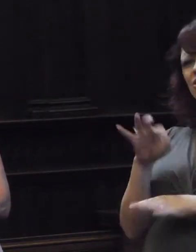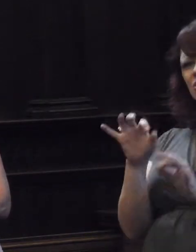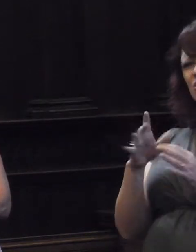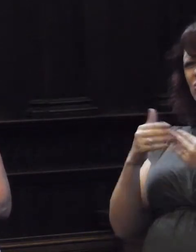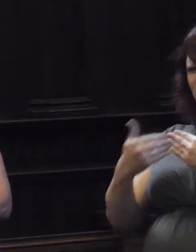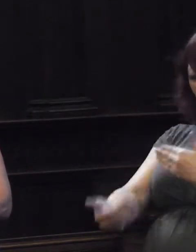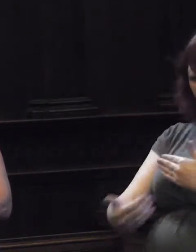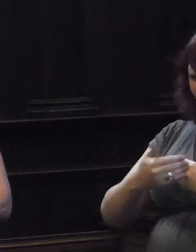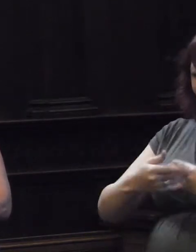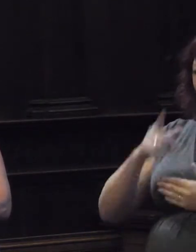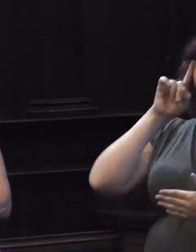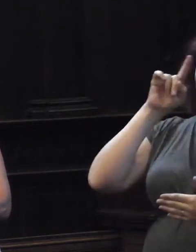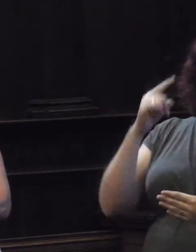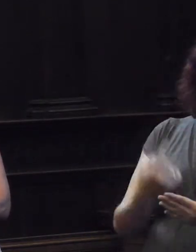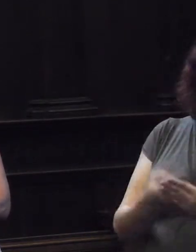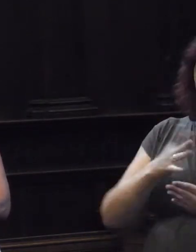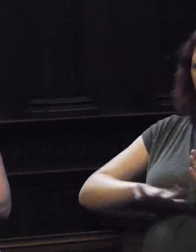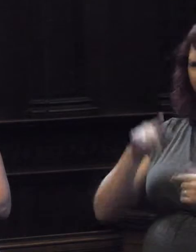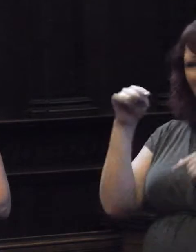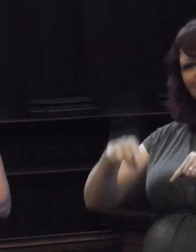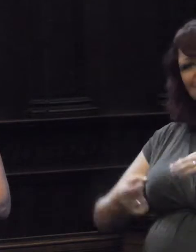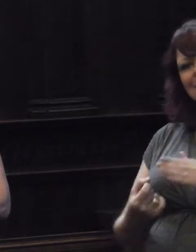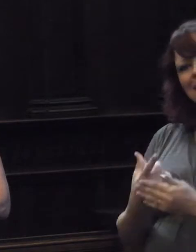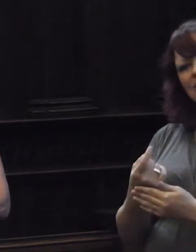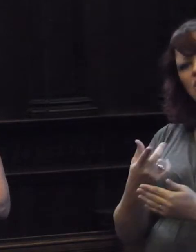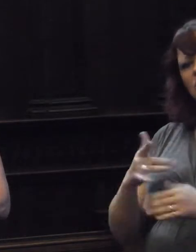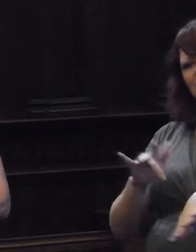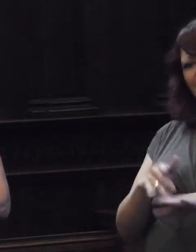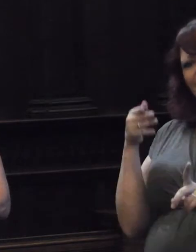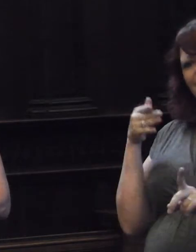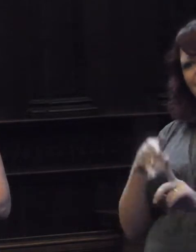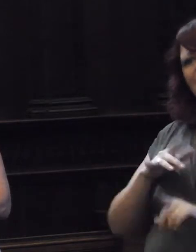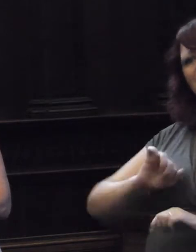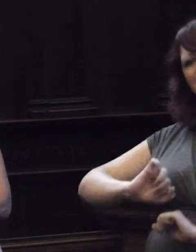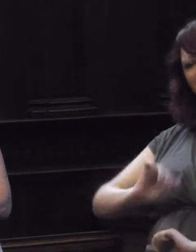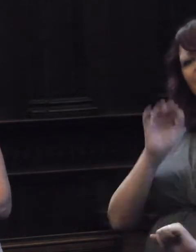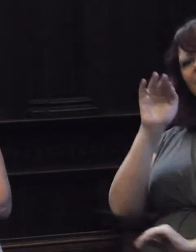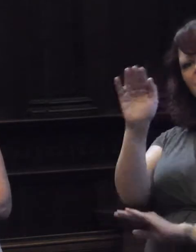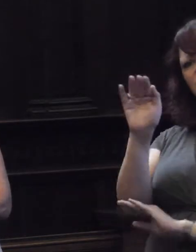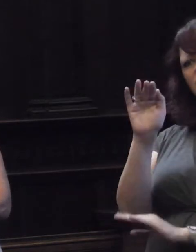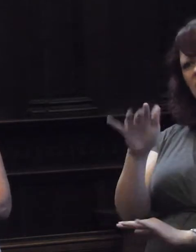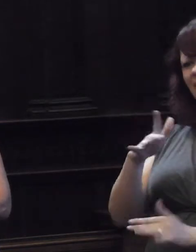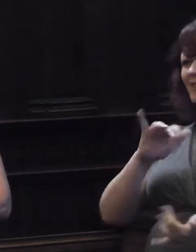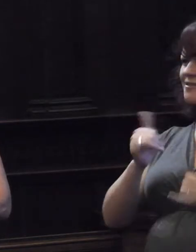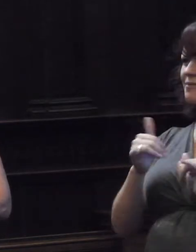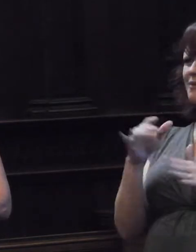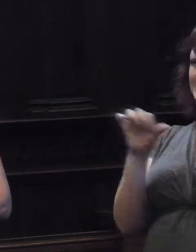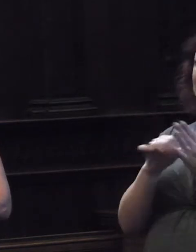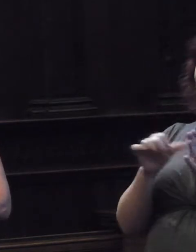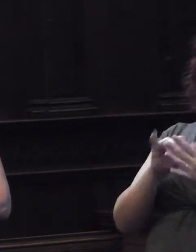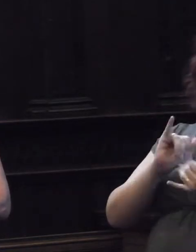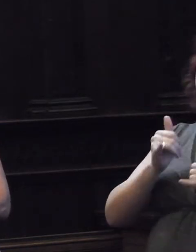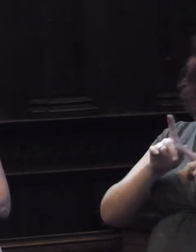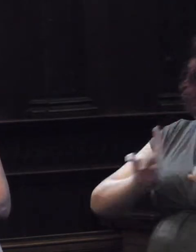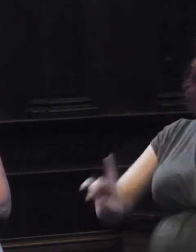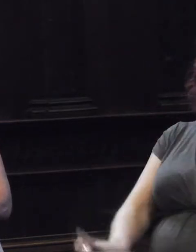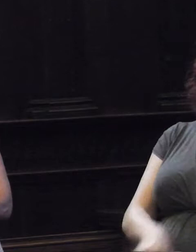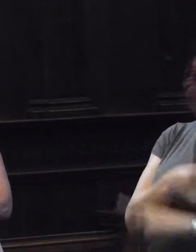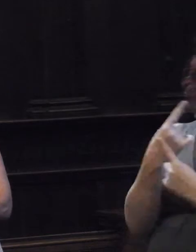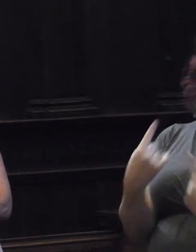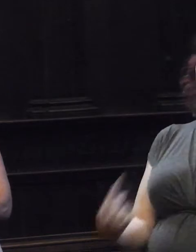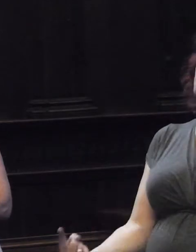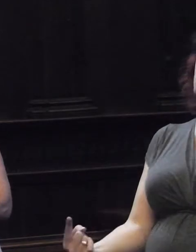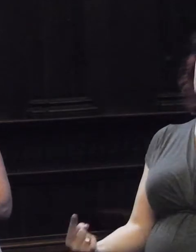social issues that affect their future, whilst finding it difficult and sometimes impossible to find a sensible